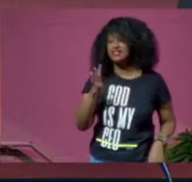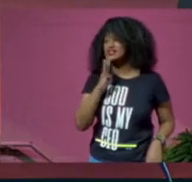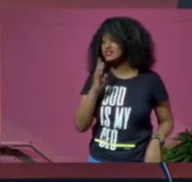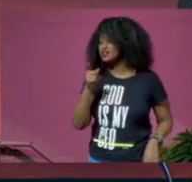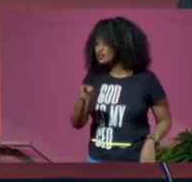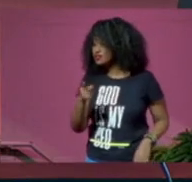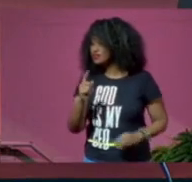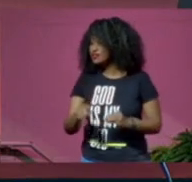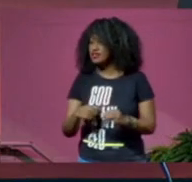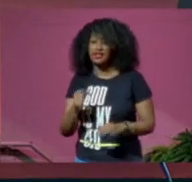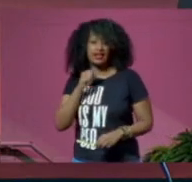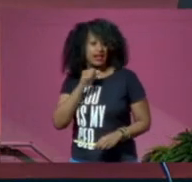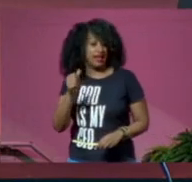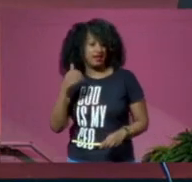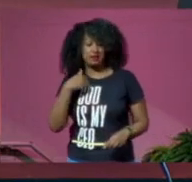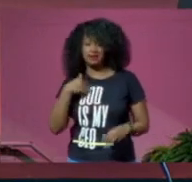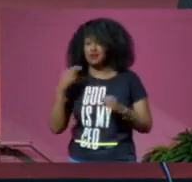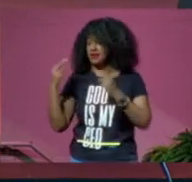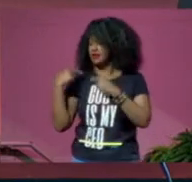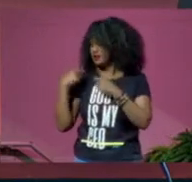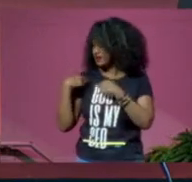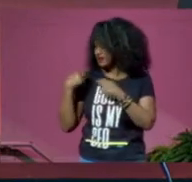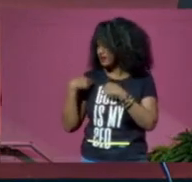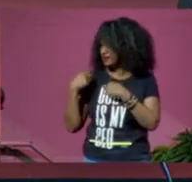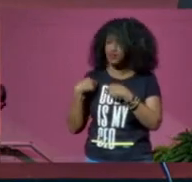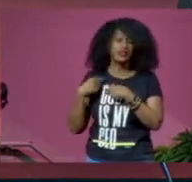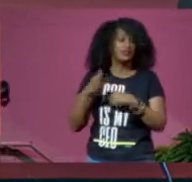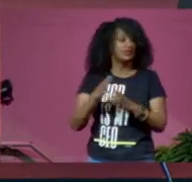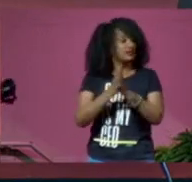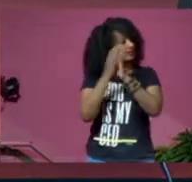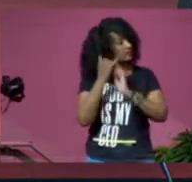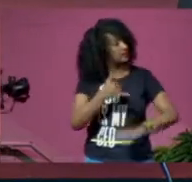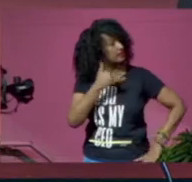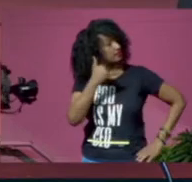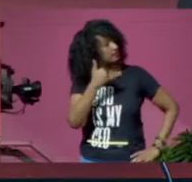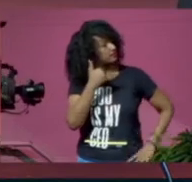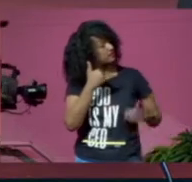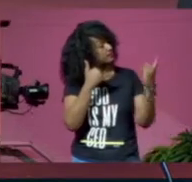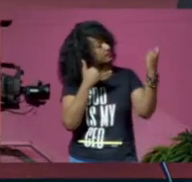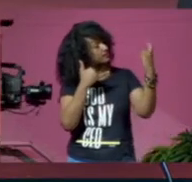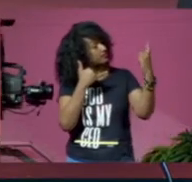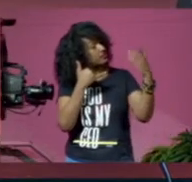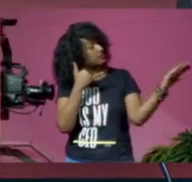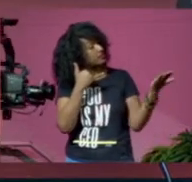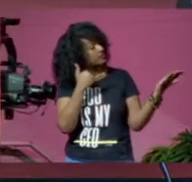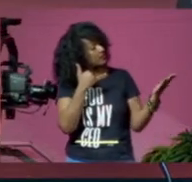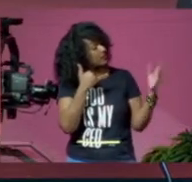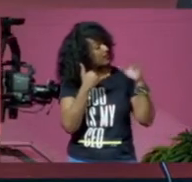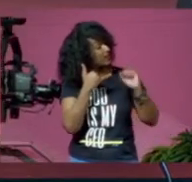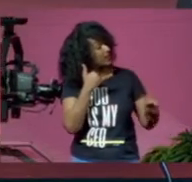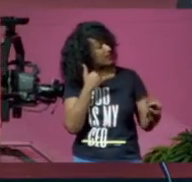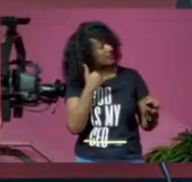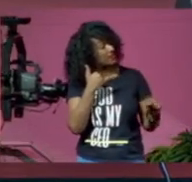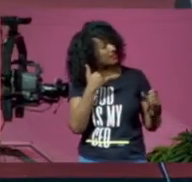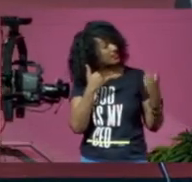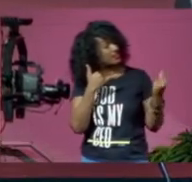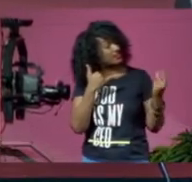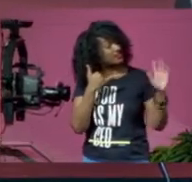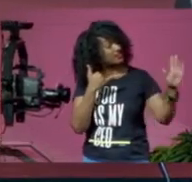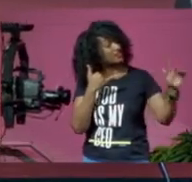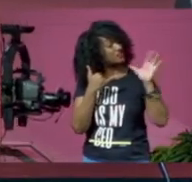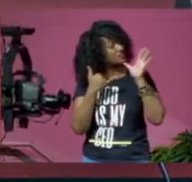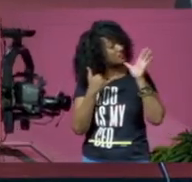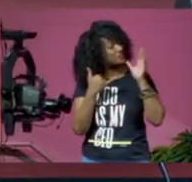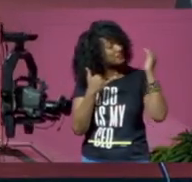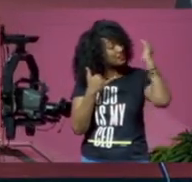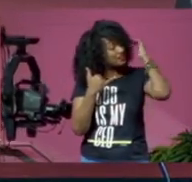my responsibility. You go, and they call my office and they ask and they say, "What? How old are you? Does your mama know?" Okay, go back